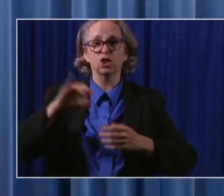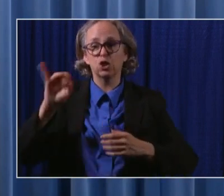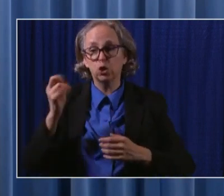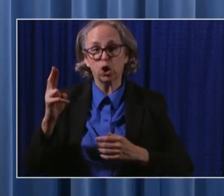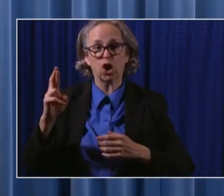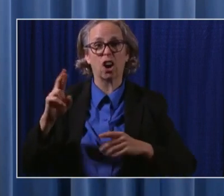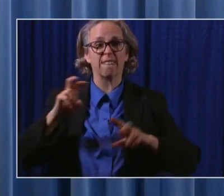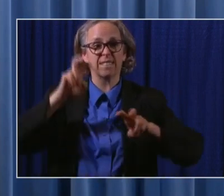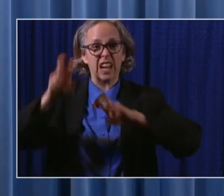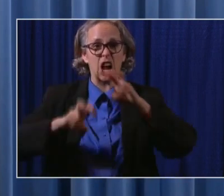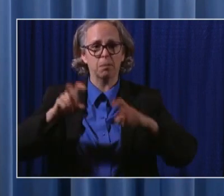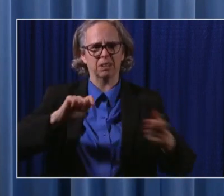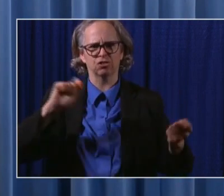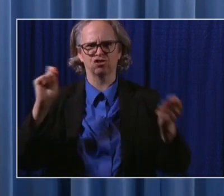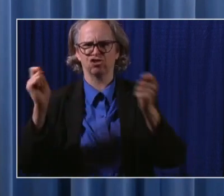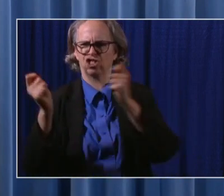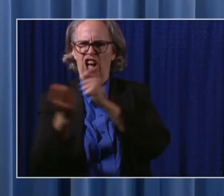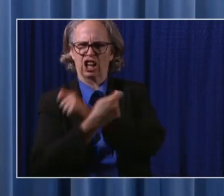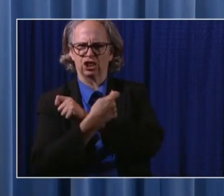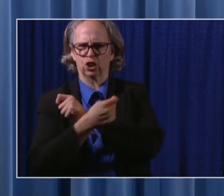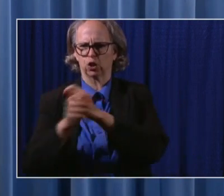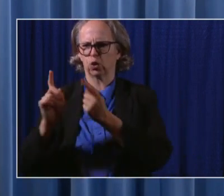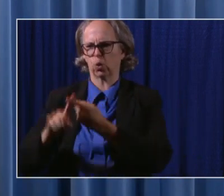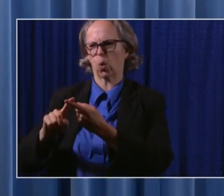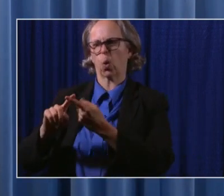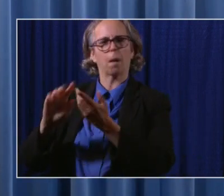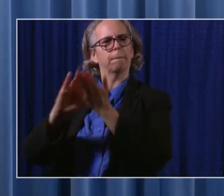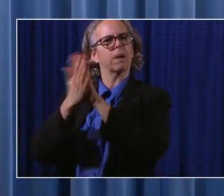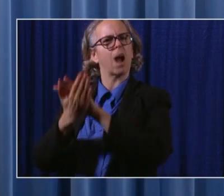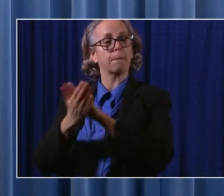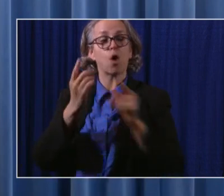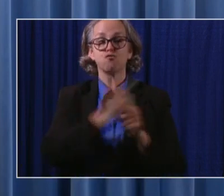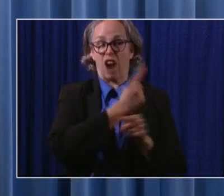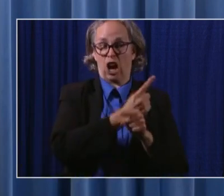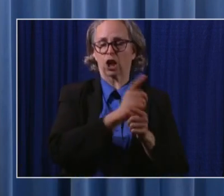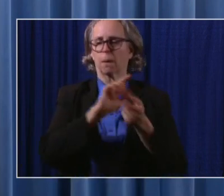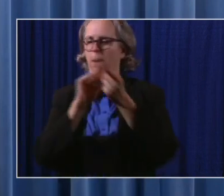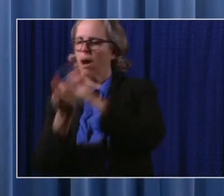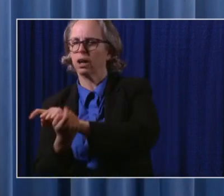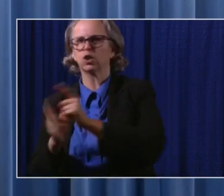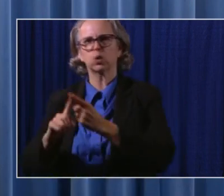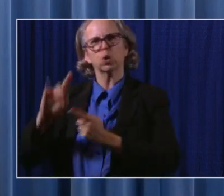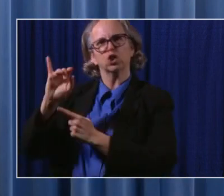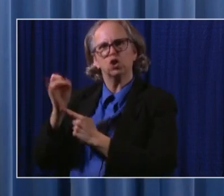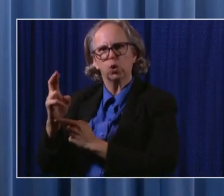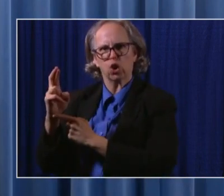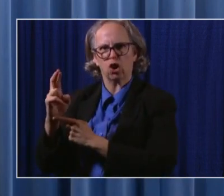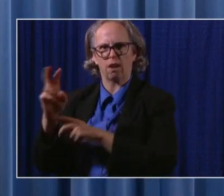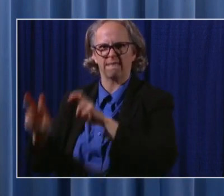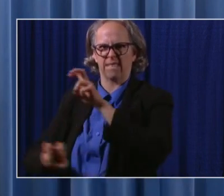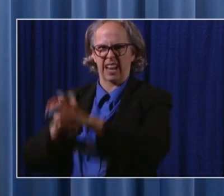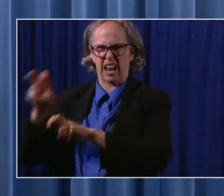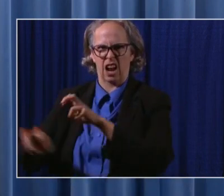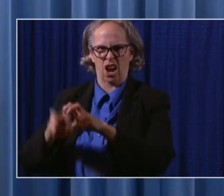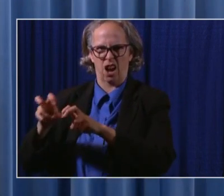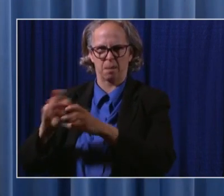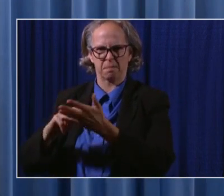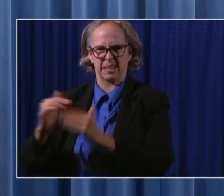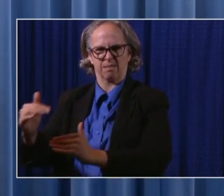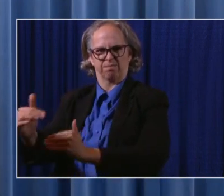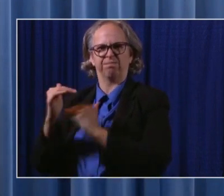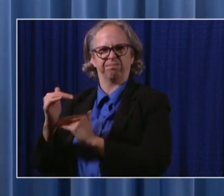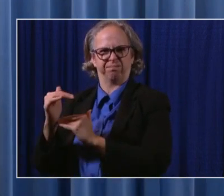out. We're seeing some fairs that have done a very good job. Union County that has a junior fair. Some fairs elected to